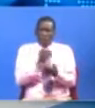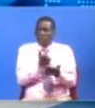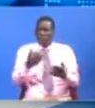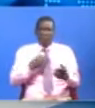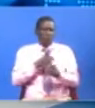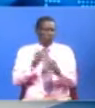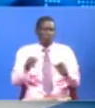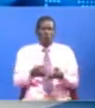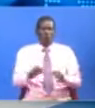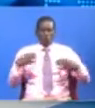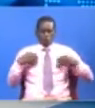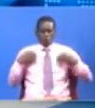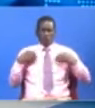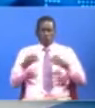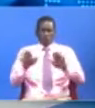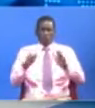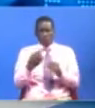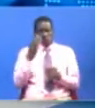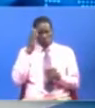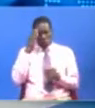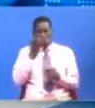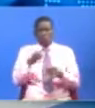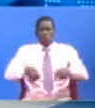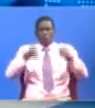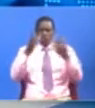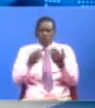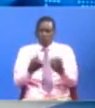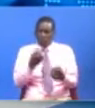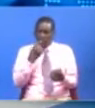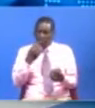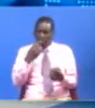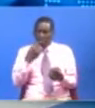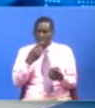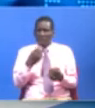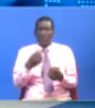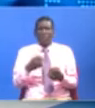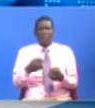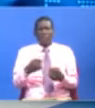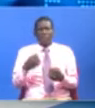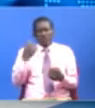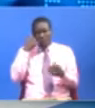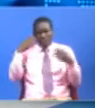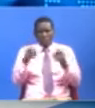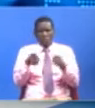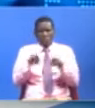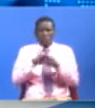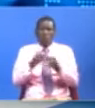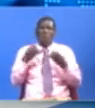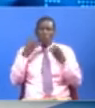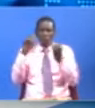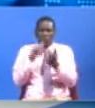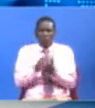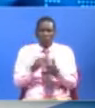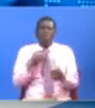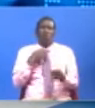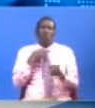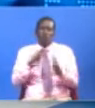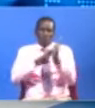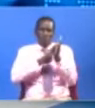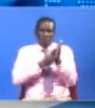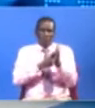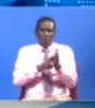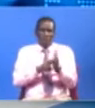detection. These officers were attending to patients and the hospital was crowded. There have also been reports that union representatives are